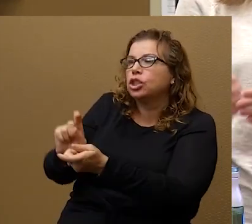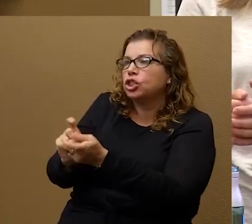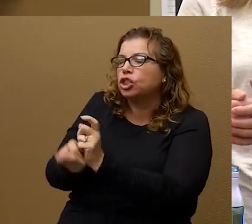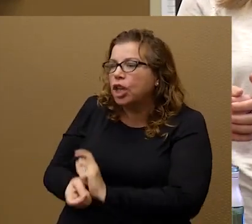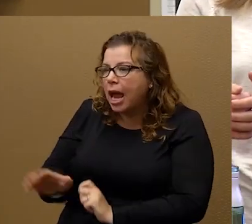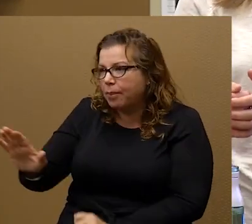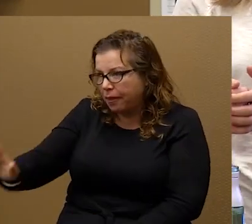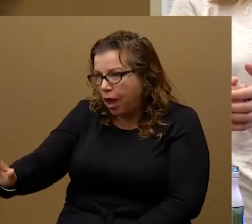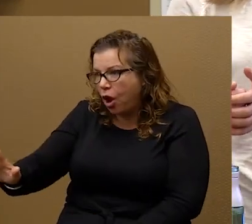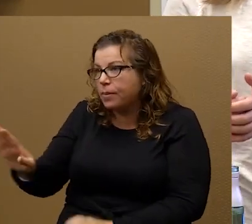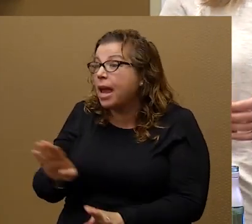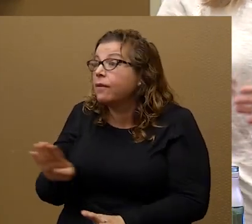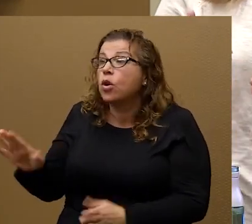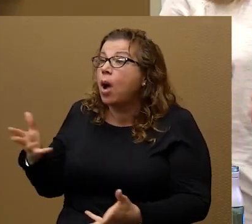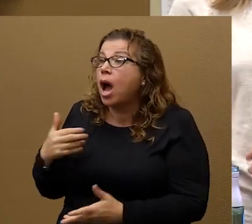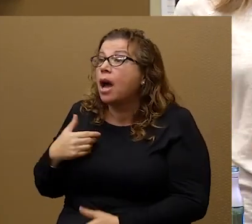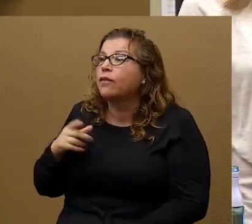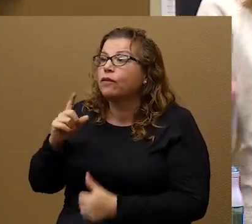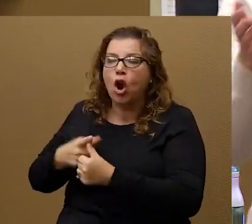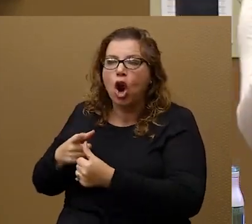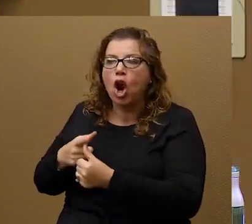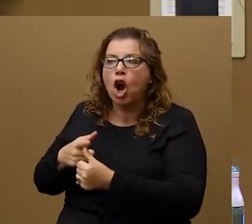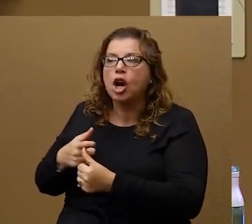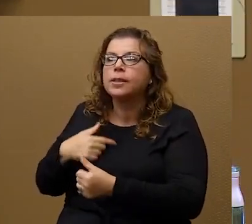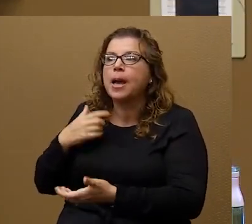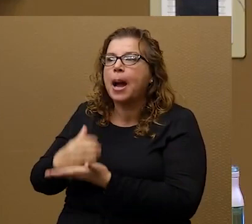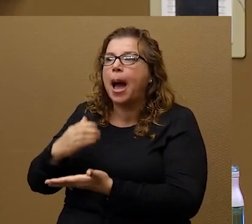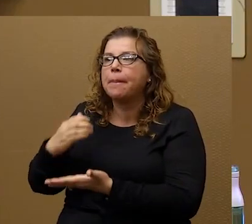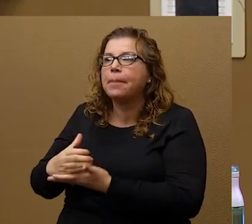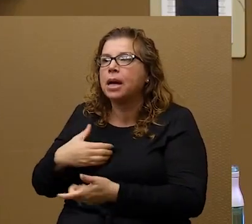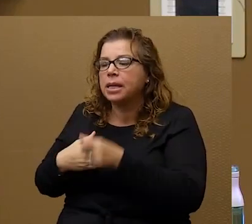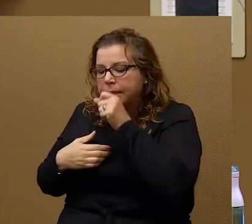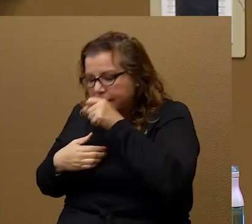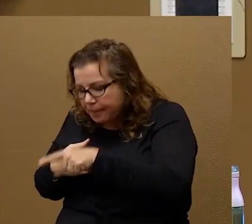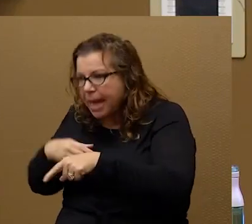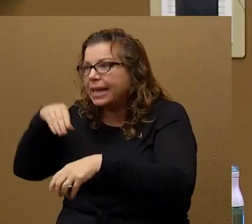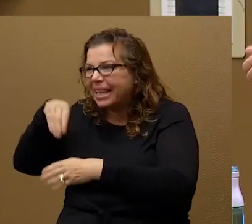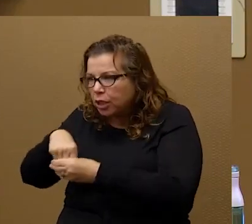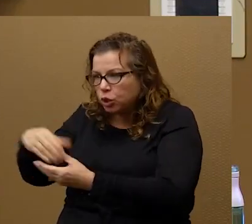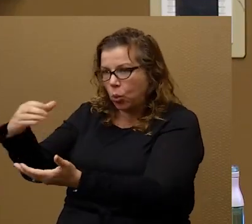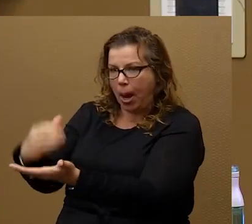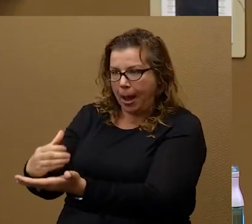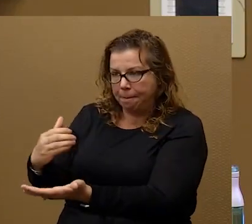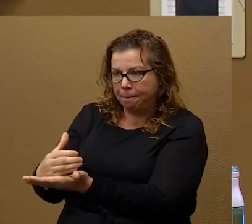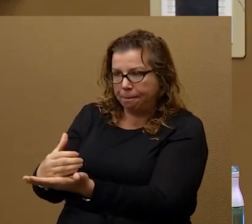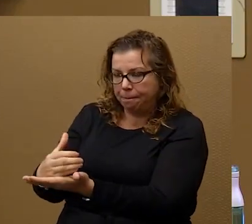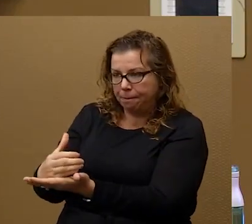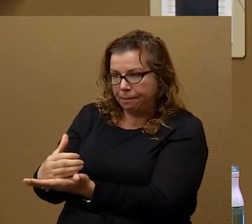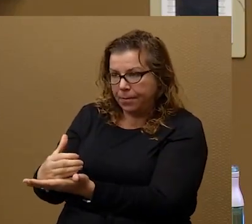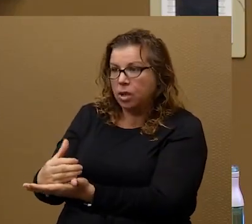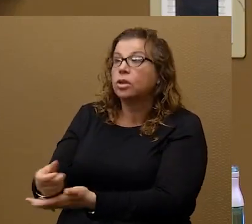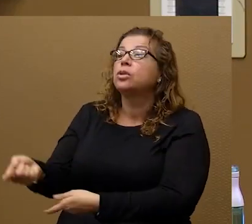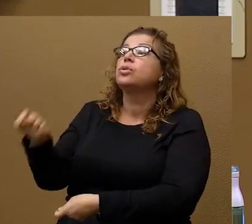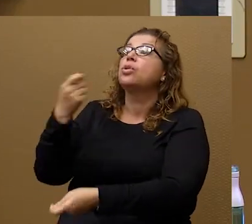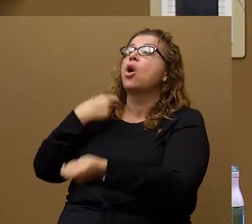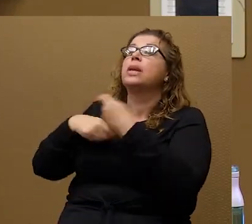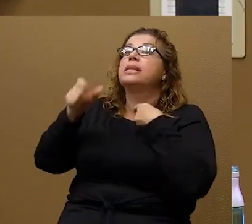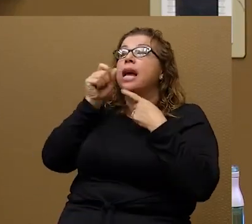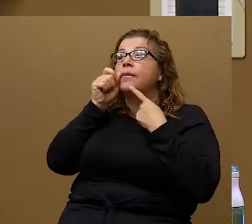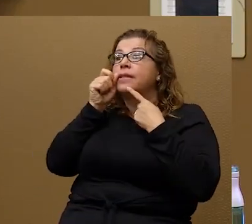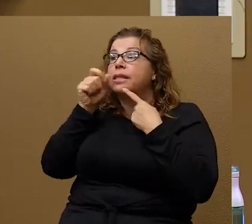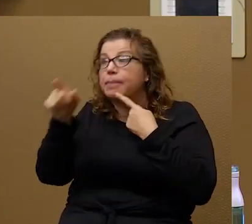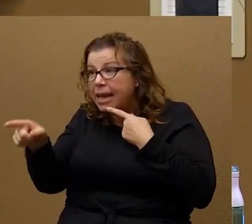spitting into a cup. And then maybe then you move into, okay, instead of spitting, I can ask for a